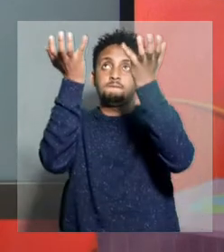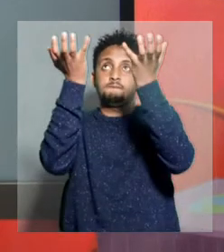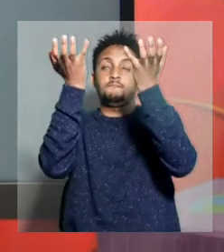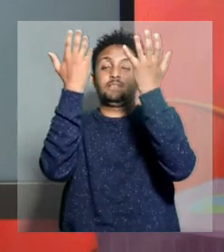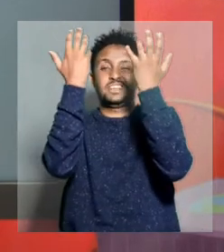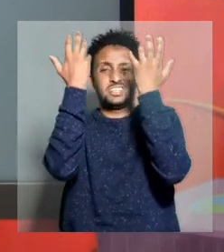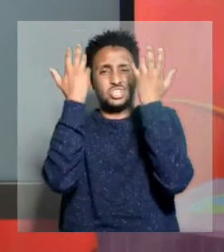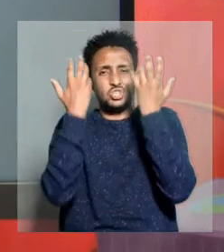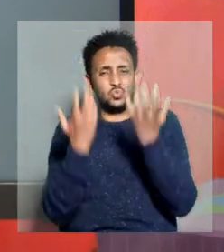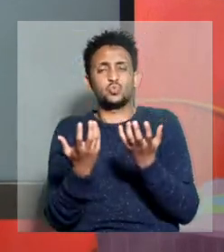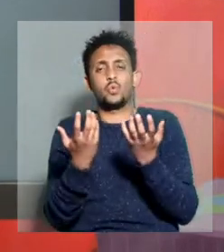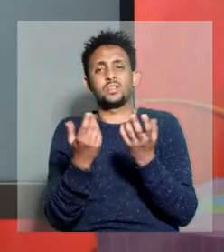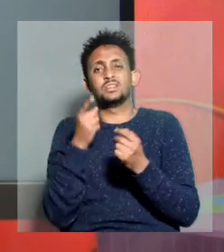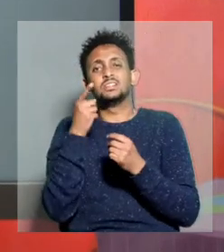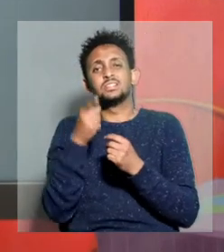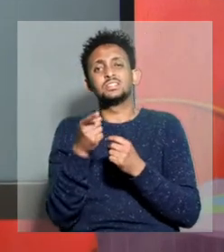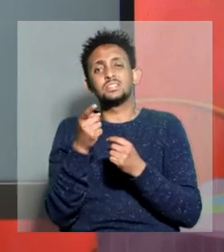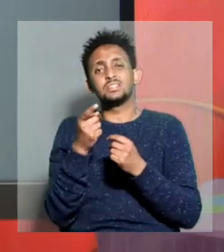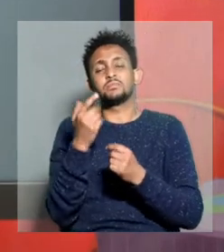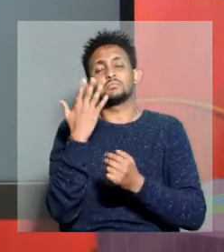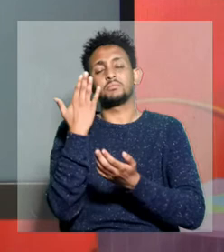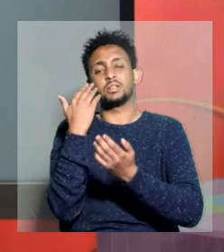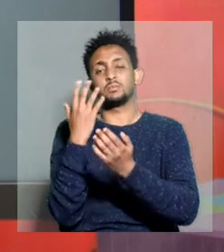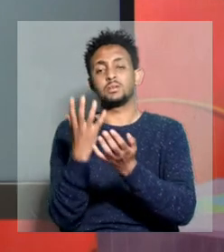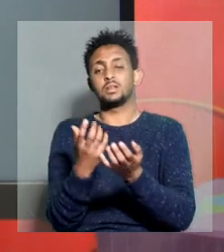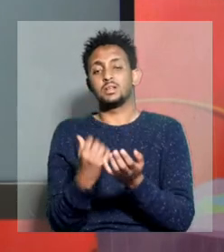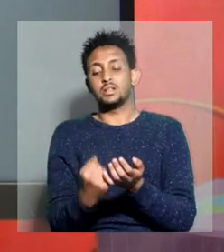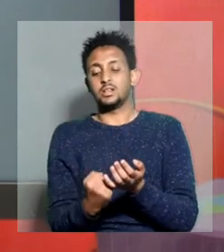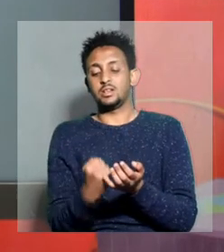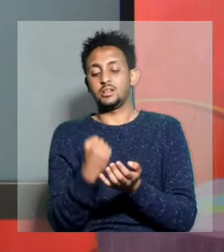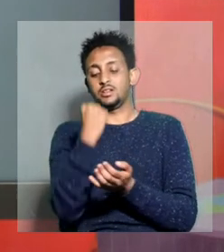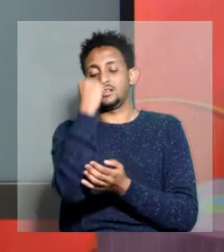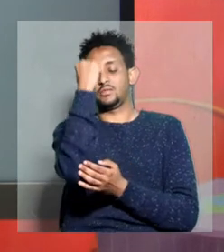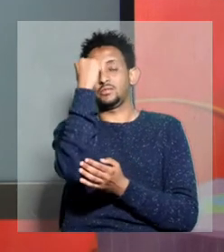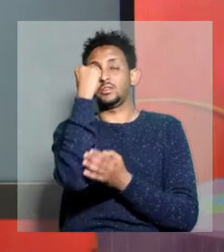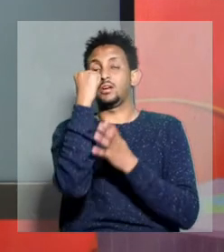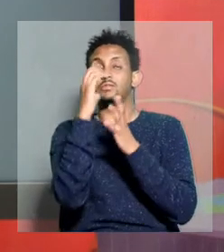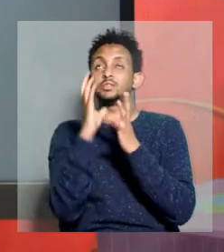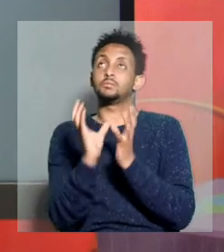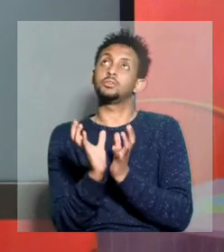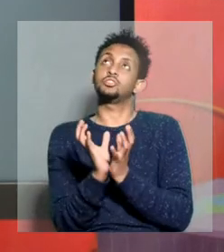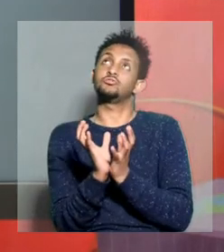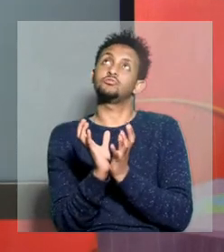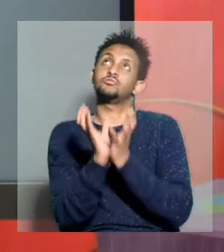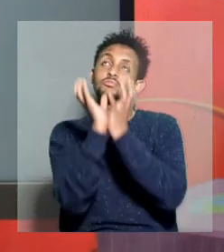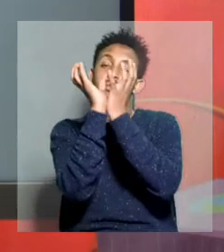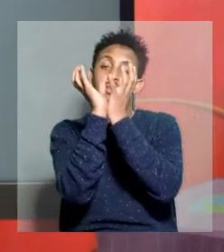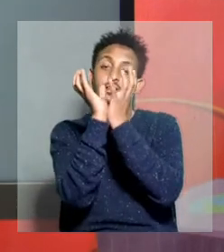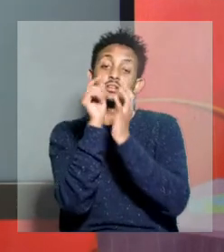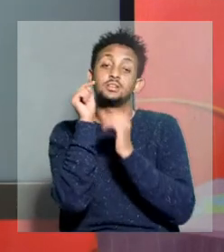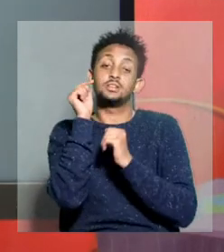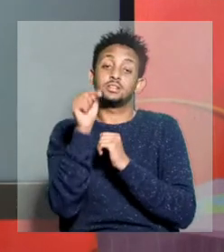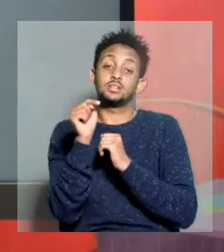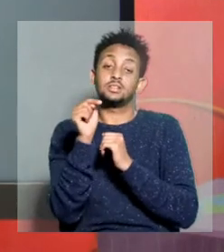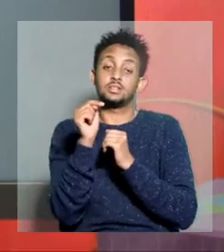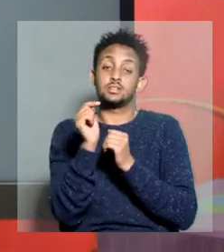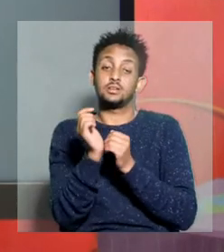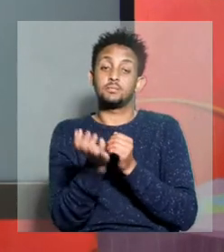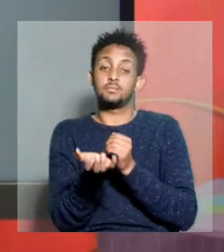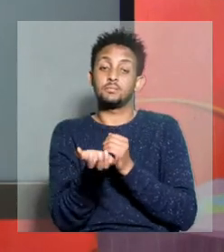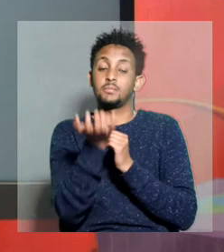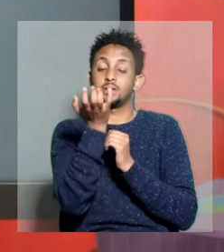huge amount of weight, so that this might be lifted up just by pressing a button here. And that